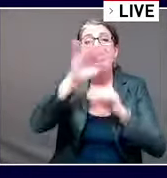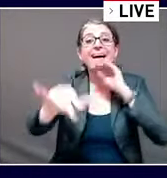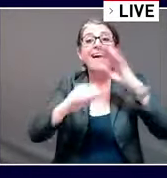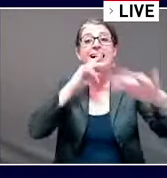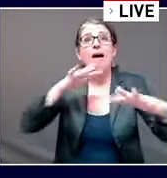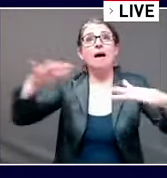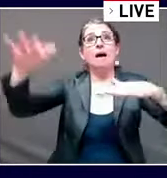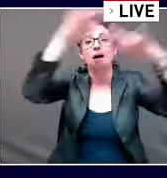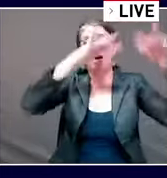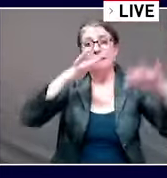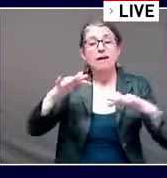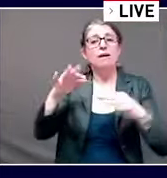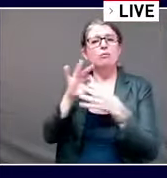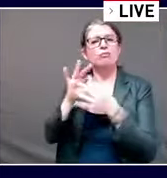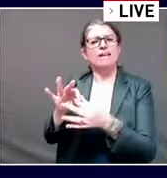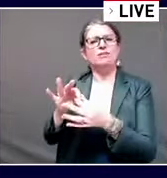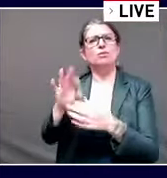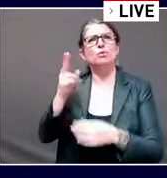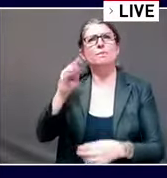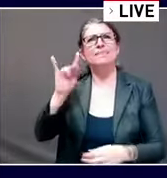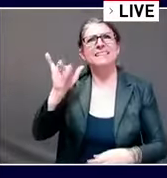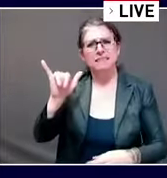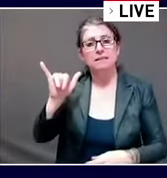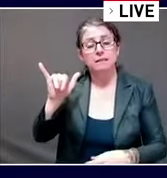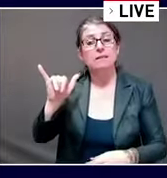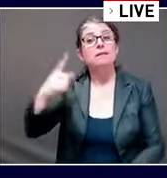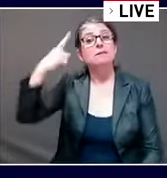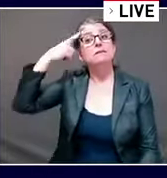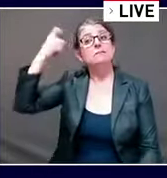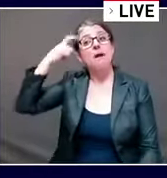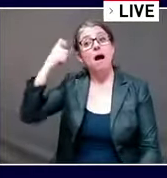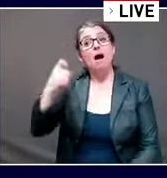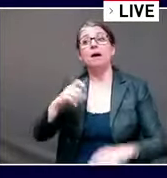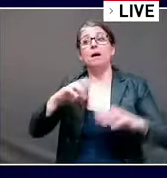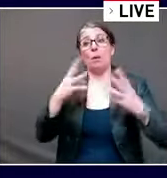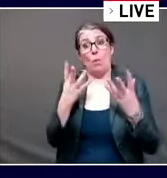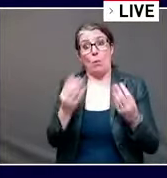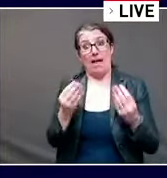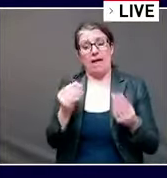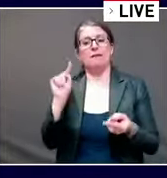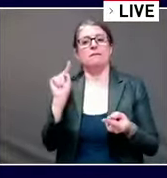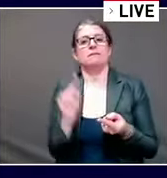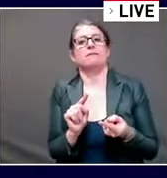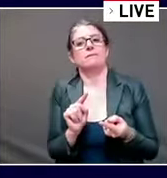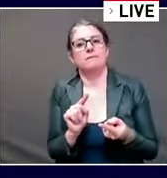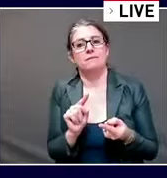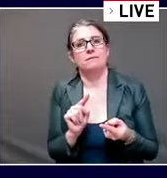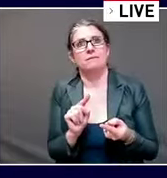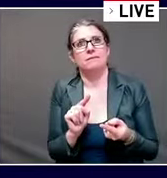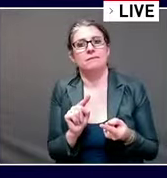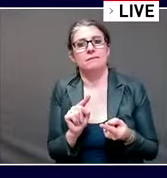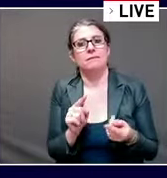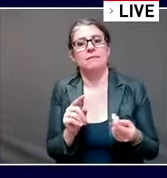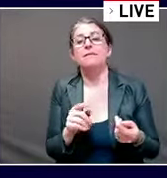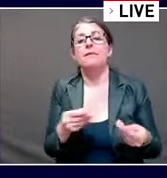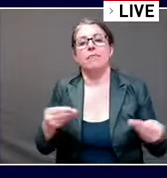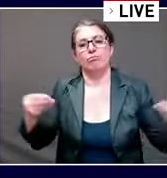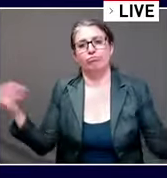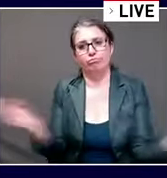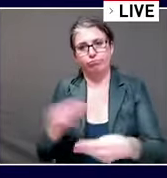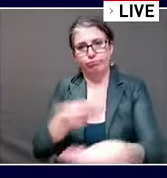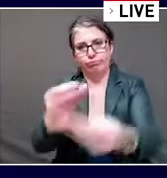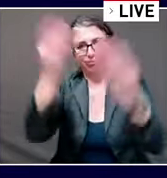COVID-19, as happens with other respiratory viruses. So that's one factor. The other is what I referenced, which is the nature in